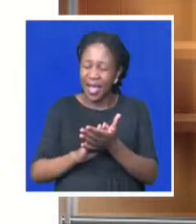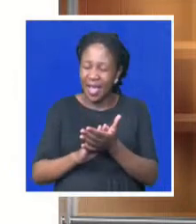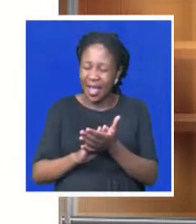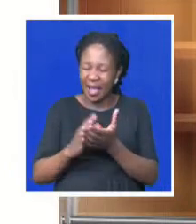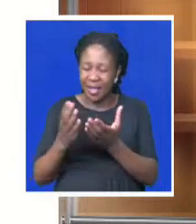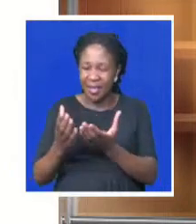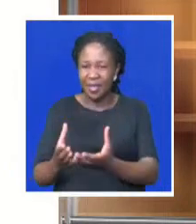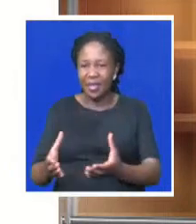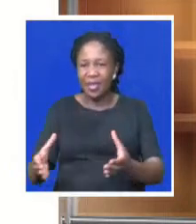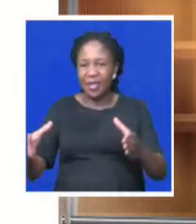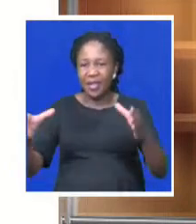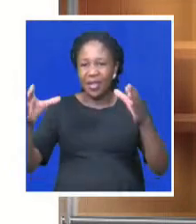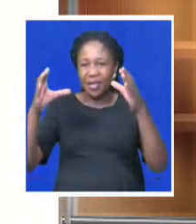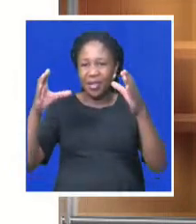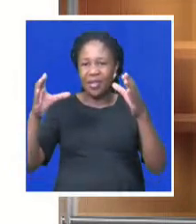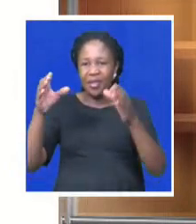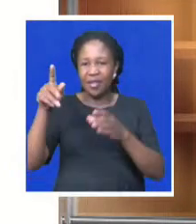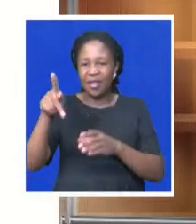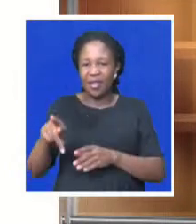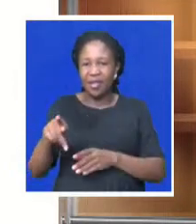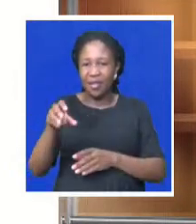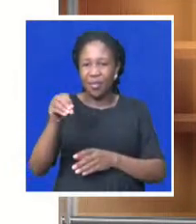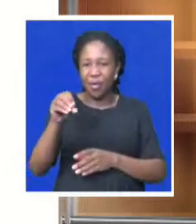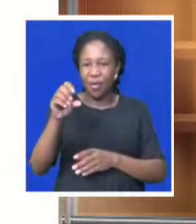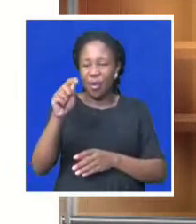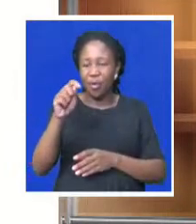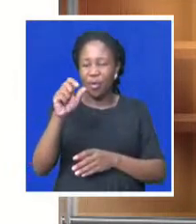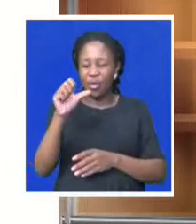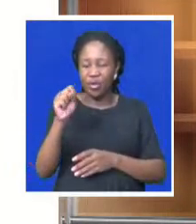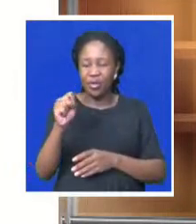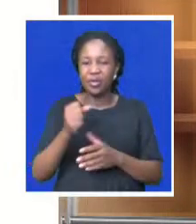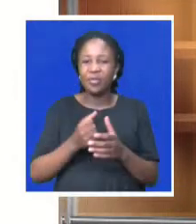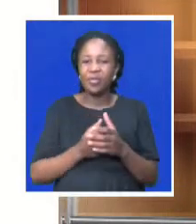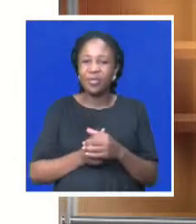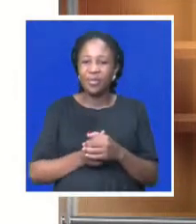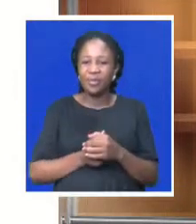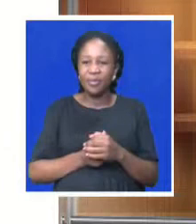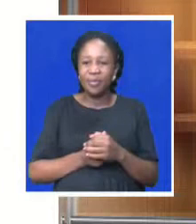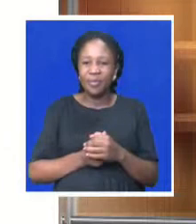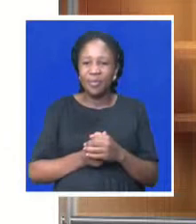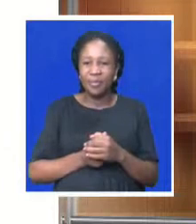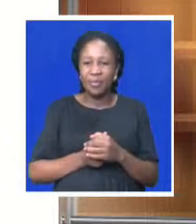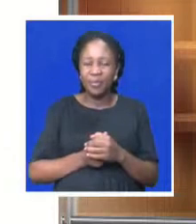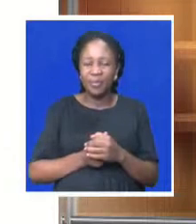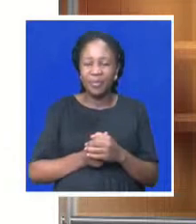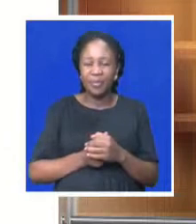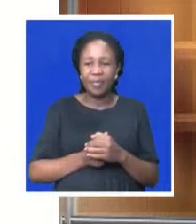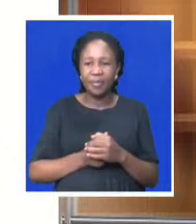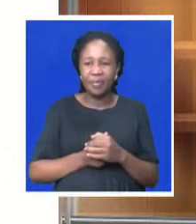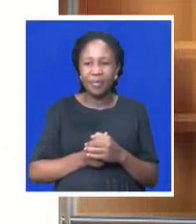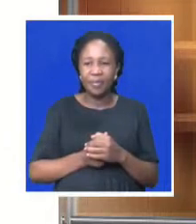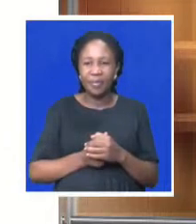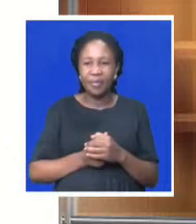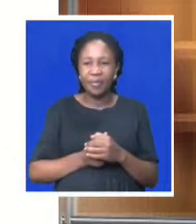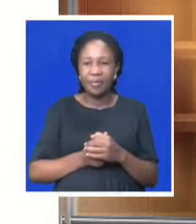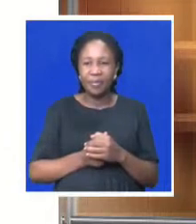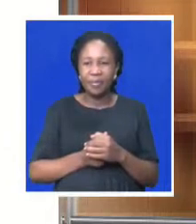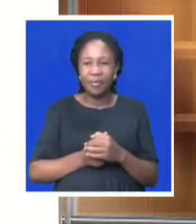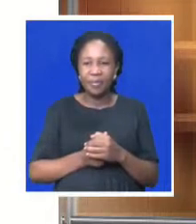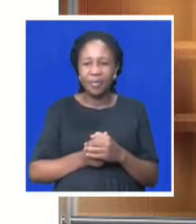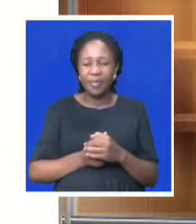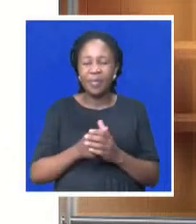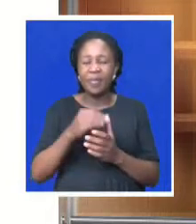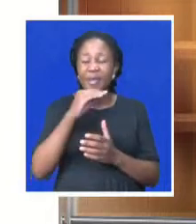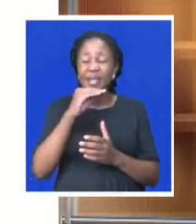what? The clay pot. The one that was cracked. So we have learned in the